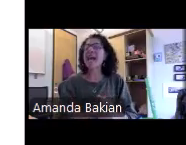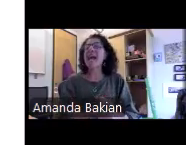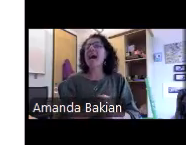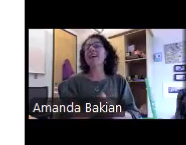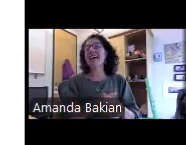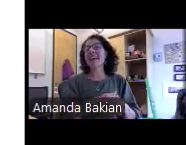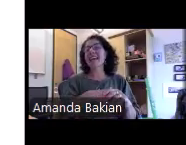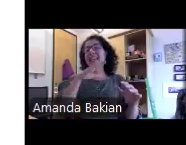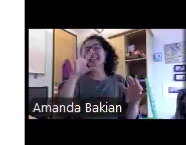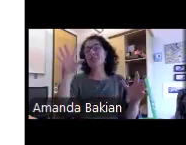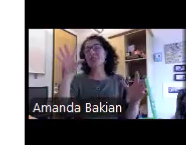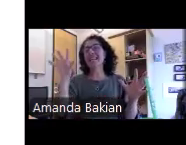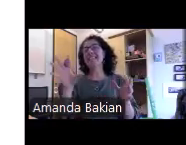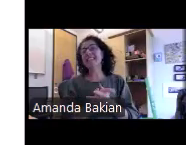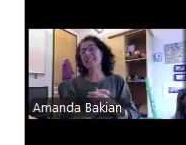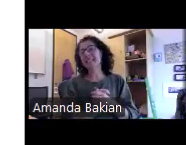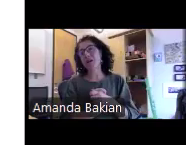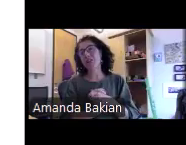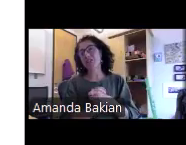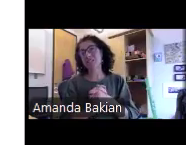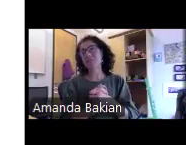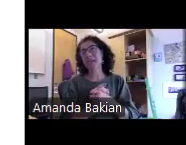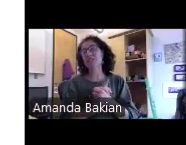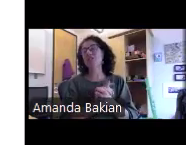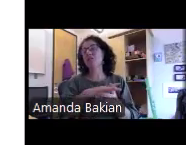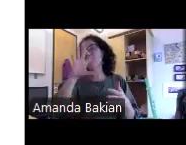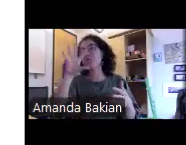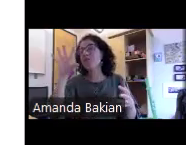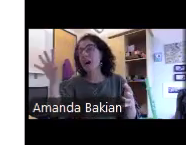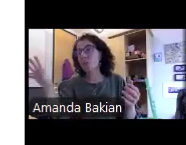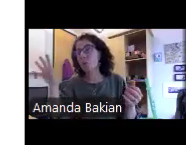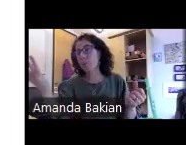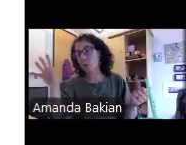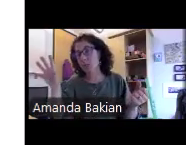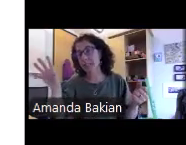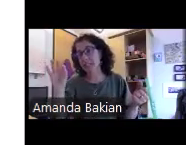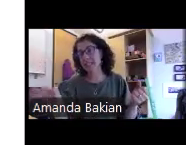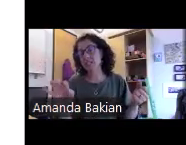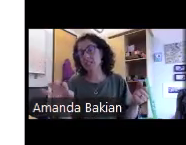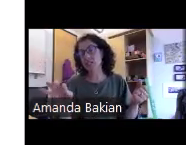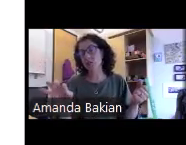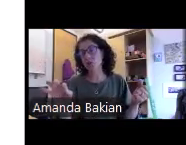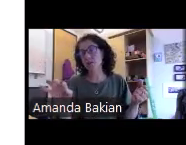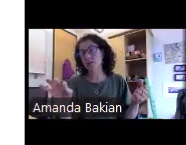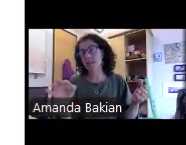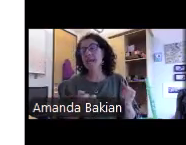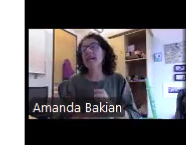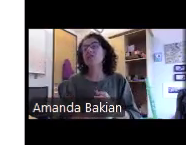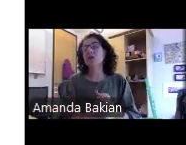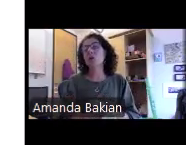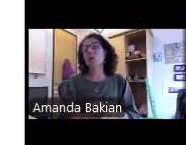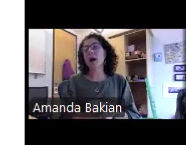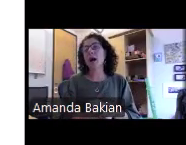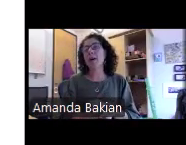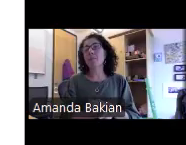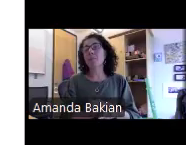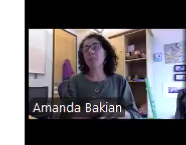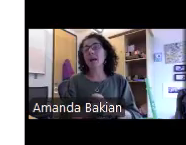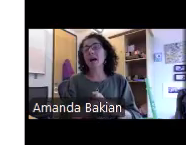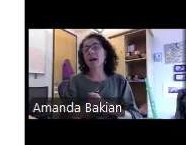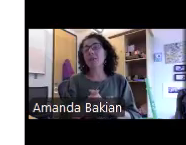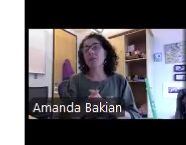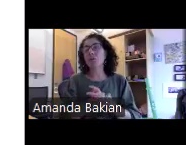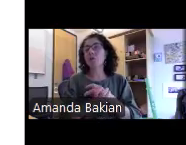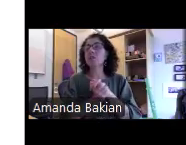identification. And then in 2018, the project expanded to do some follow-up work in 16-year-olds. So,